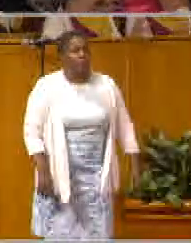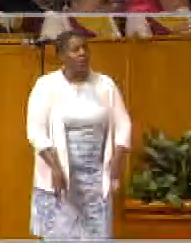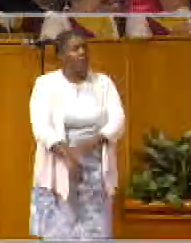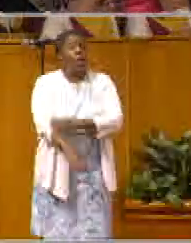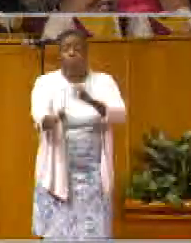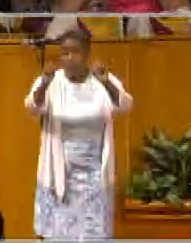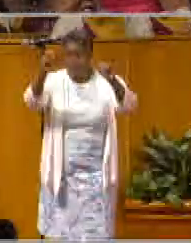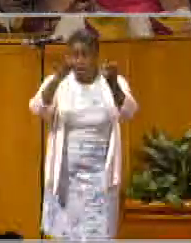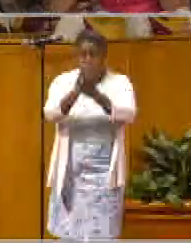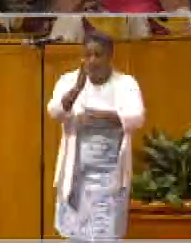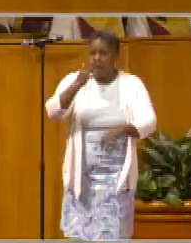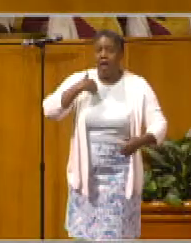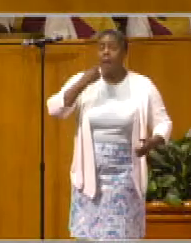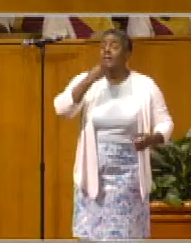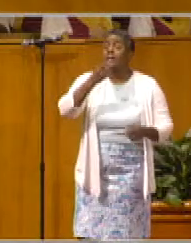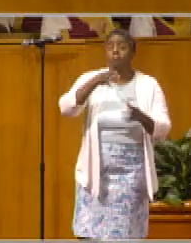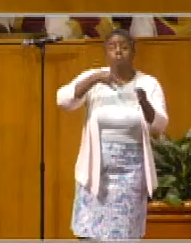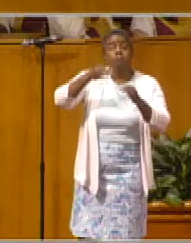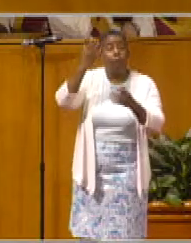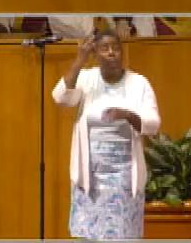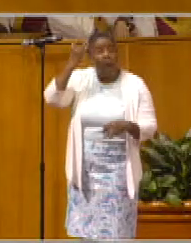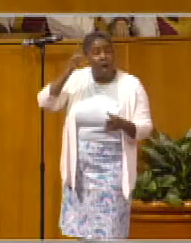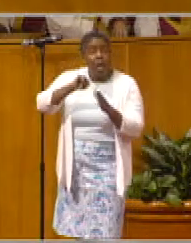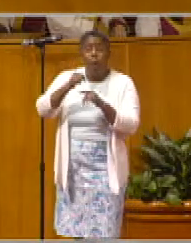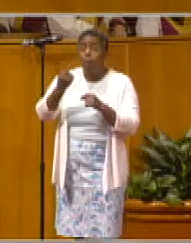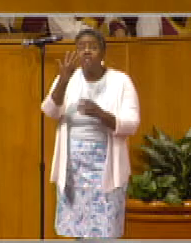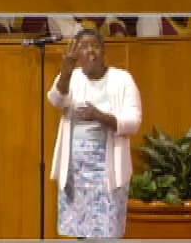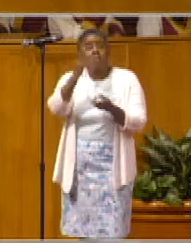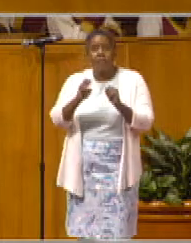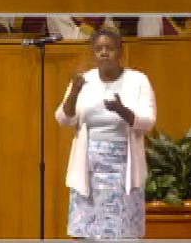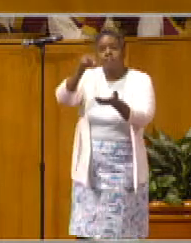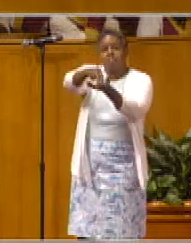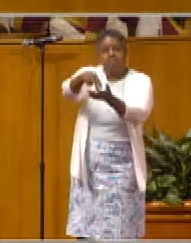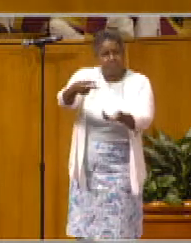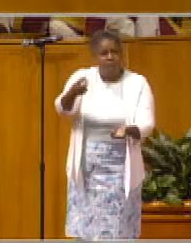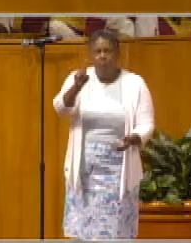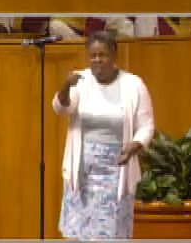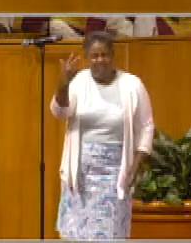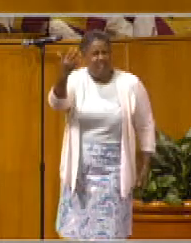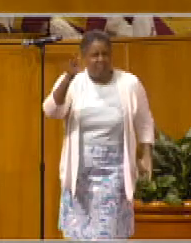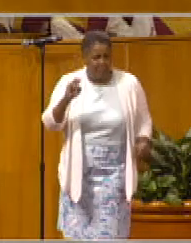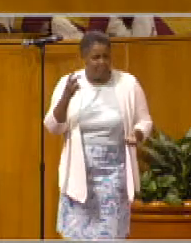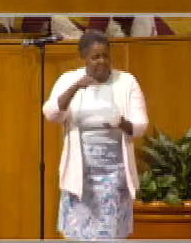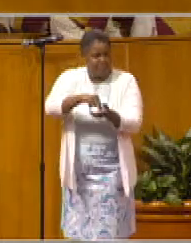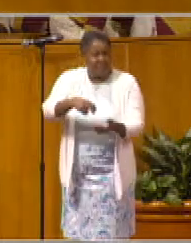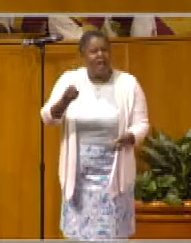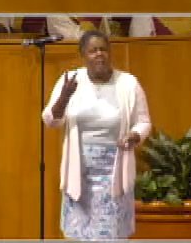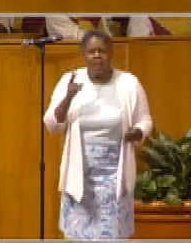Okay. I'm gonna tell you why only about 5 folks stood up.